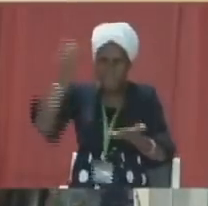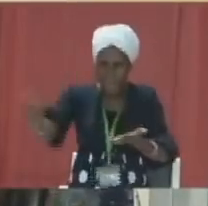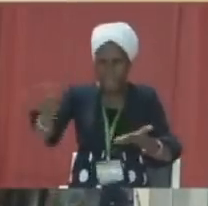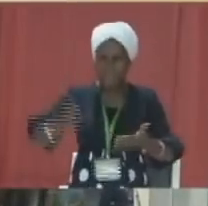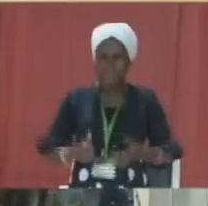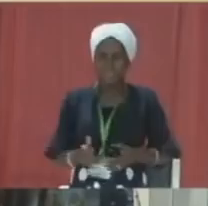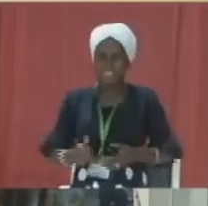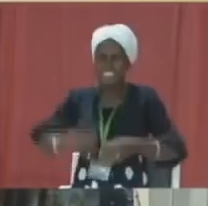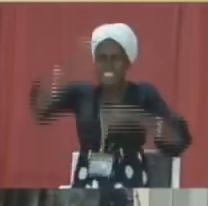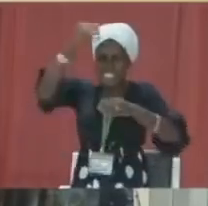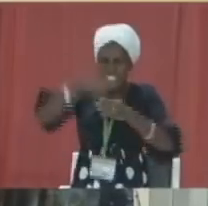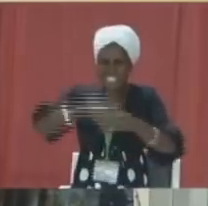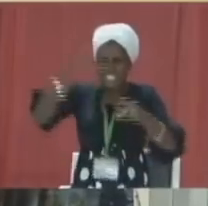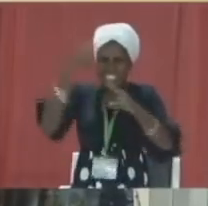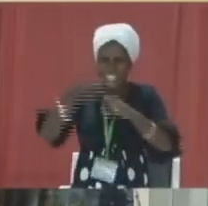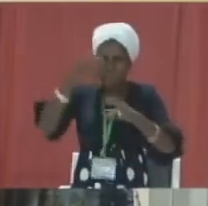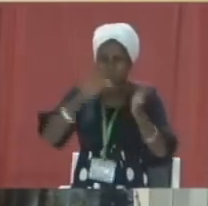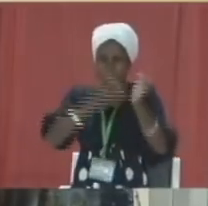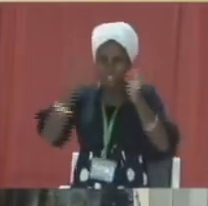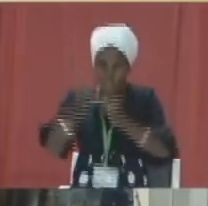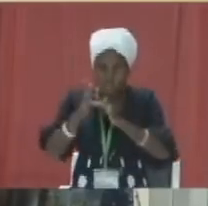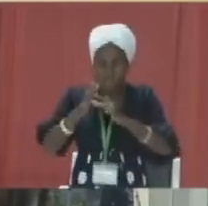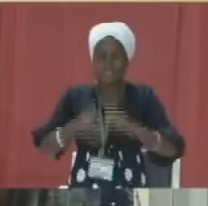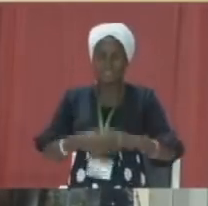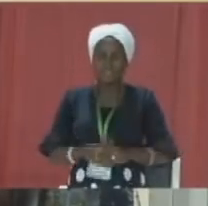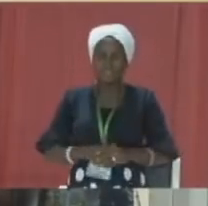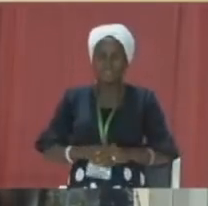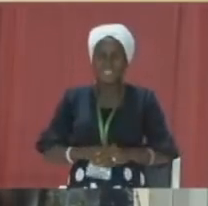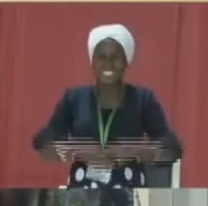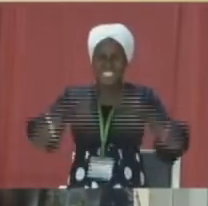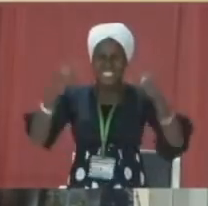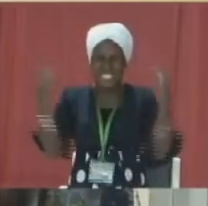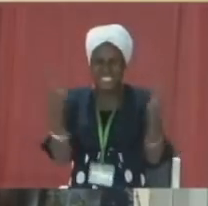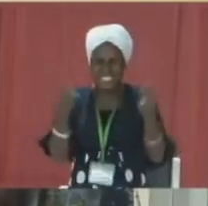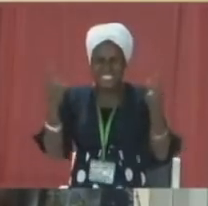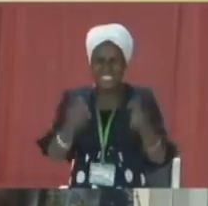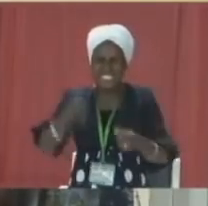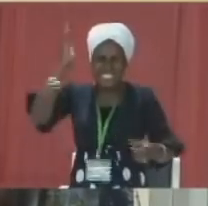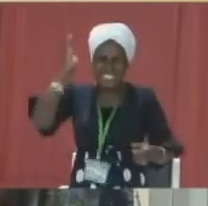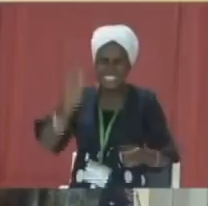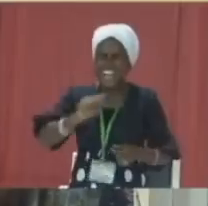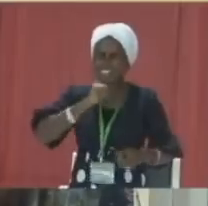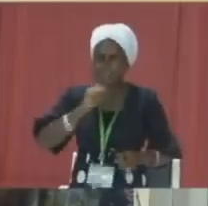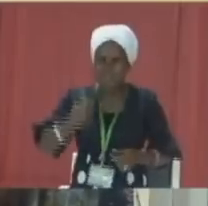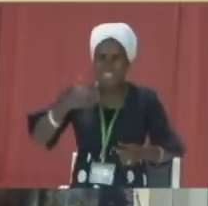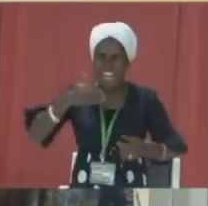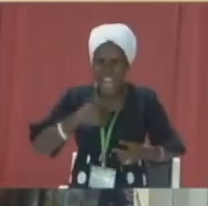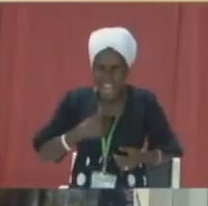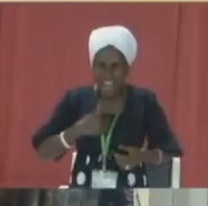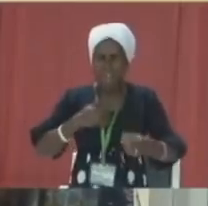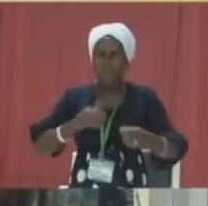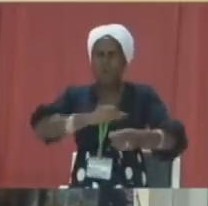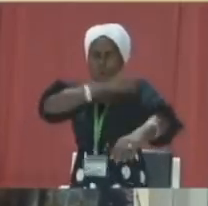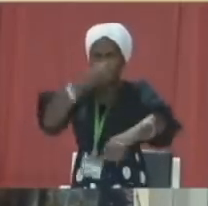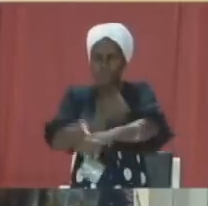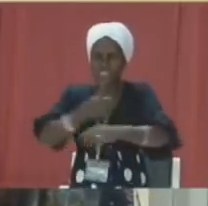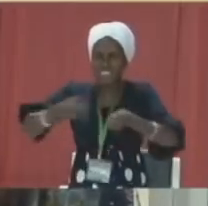In the name of Jesus, sin shall not have dominion over your life.